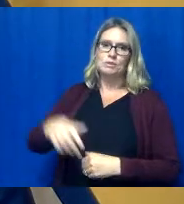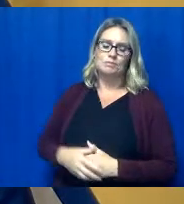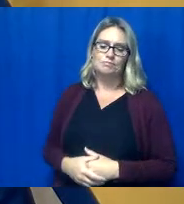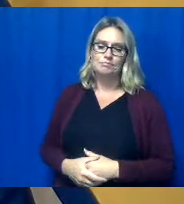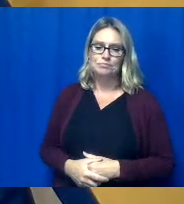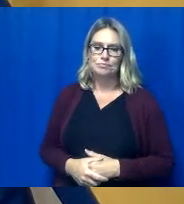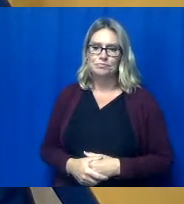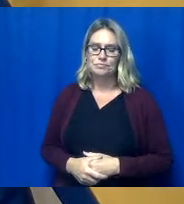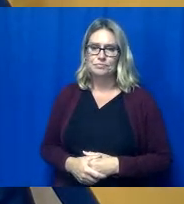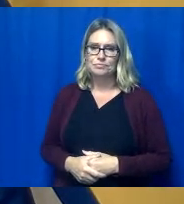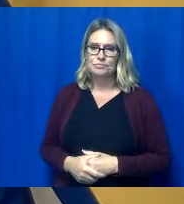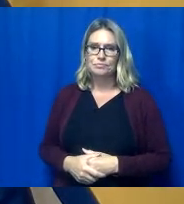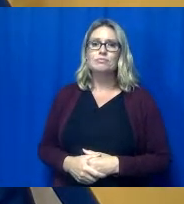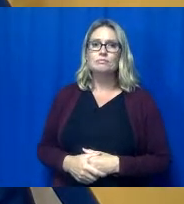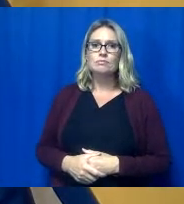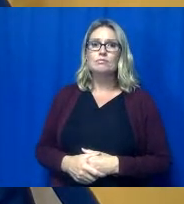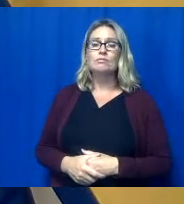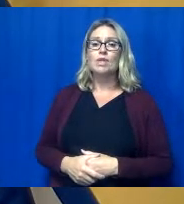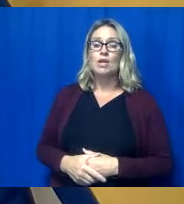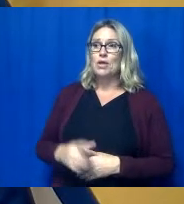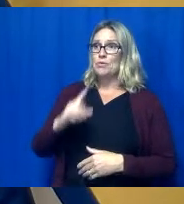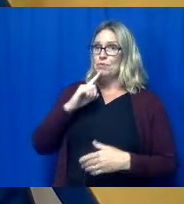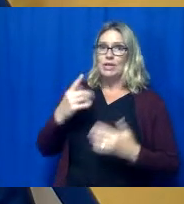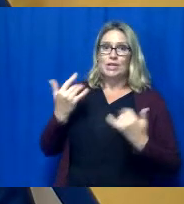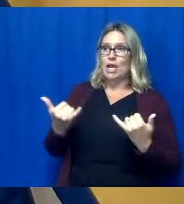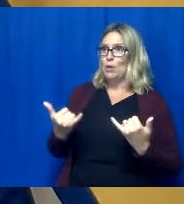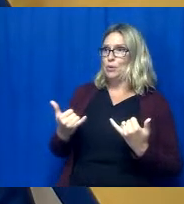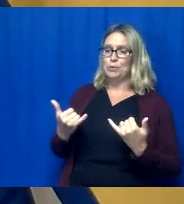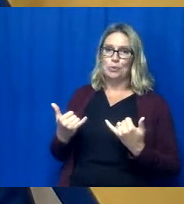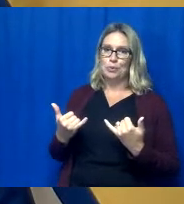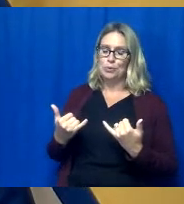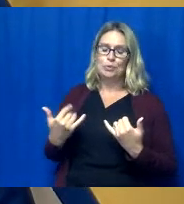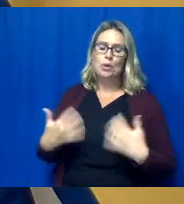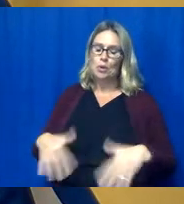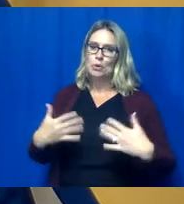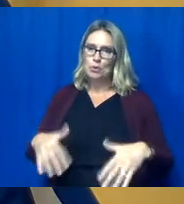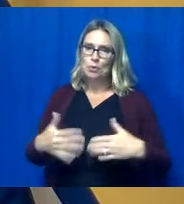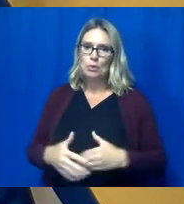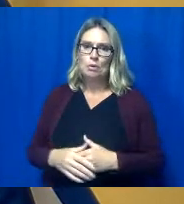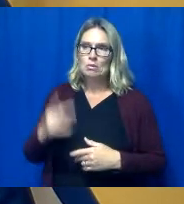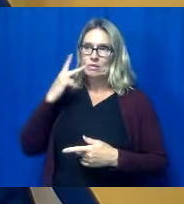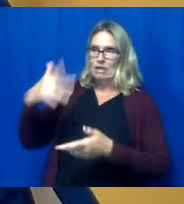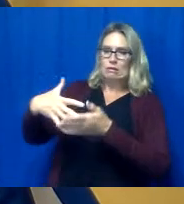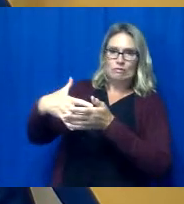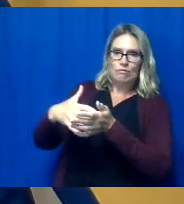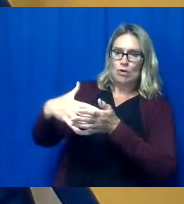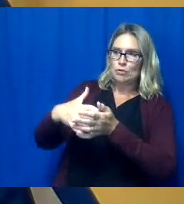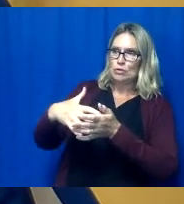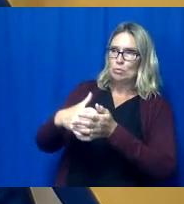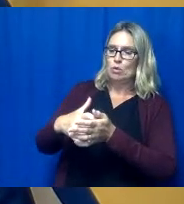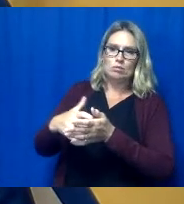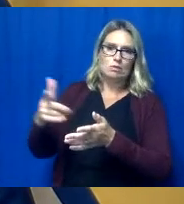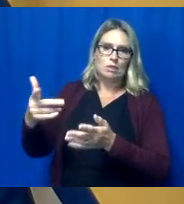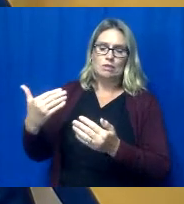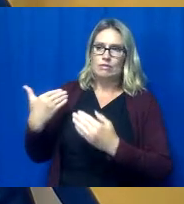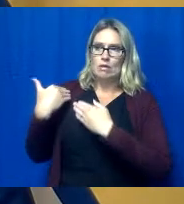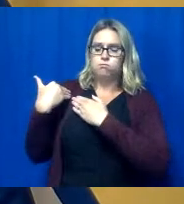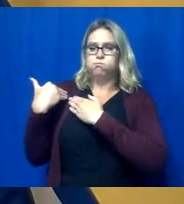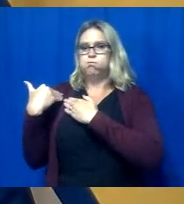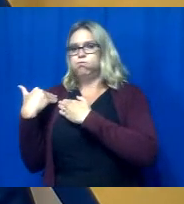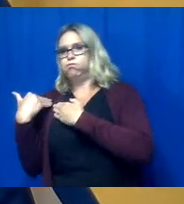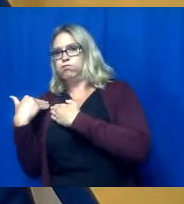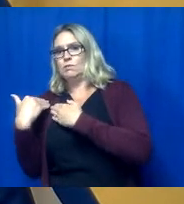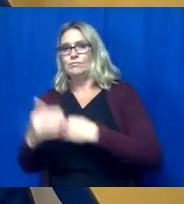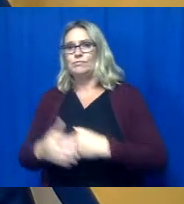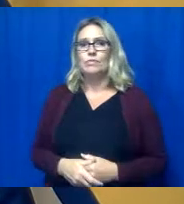fragile, and we are aware of its challenges and vulnerabilities. We know that treating a patient with severe